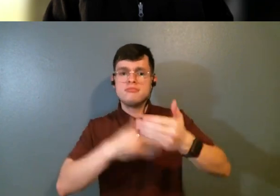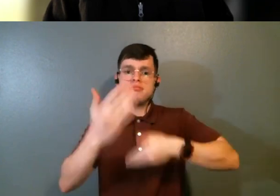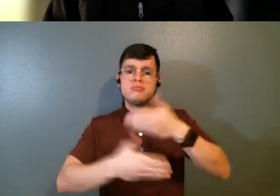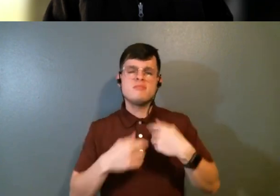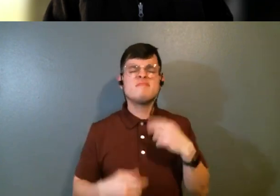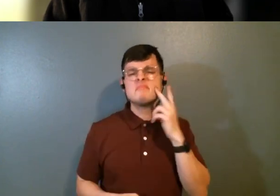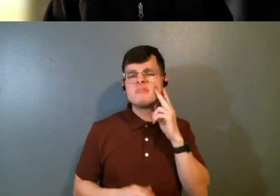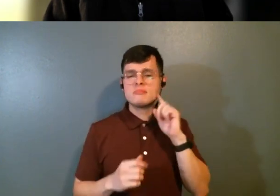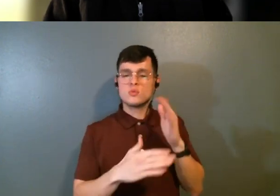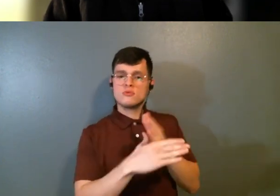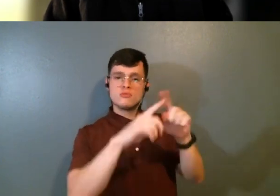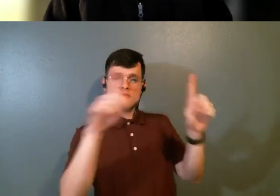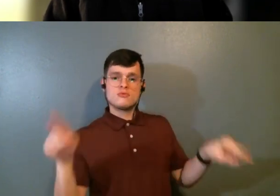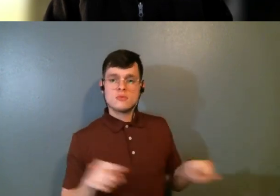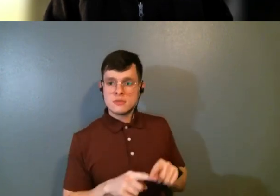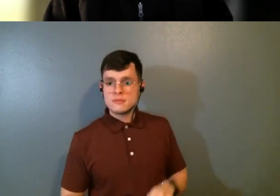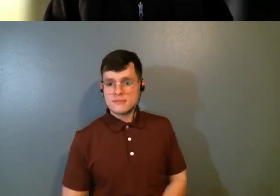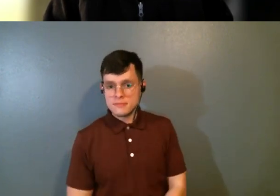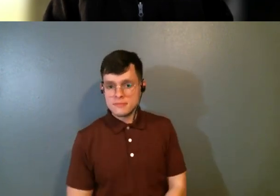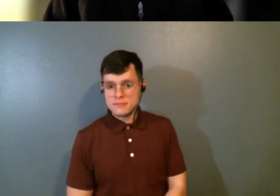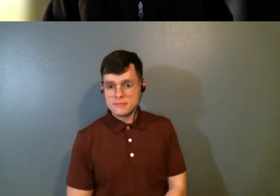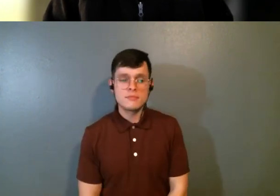share my screen here.